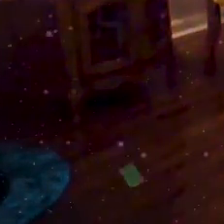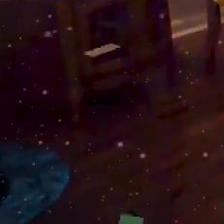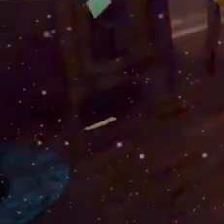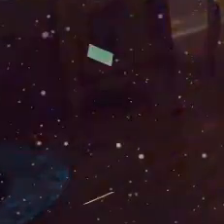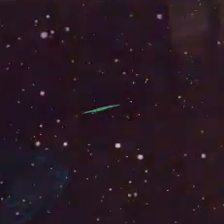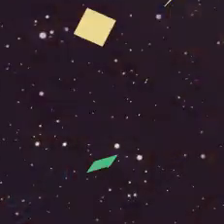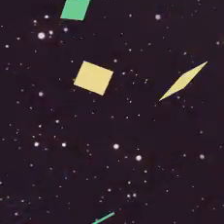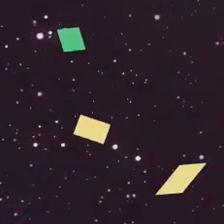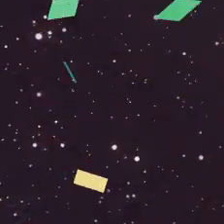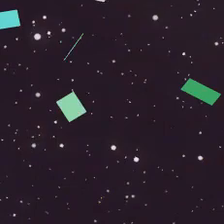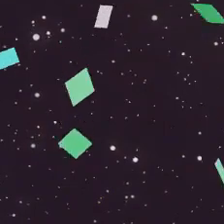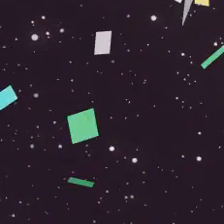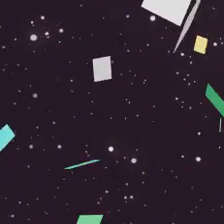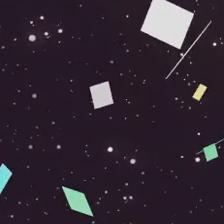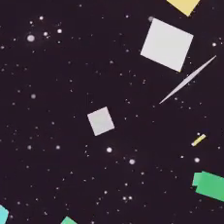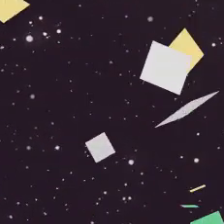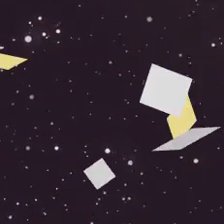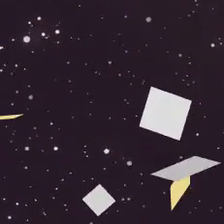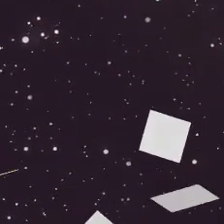well.